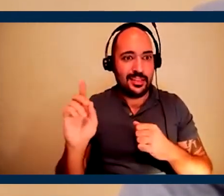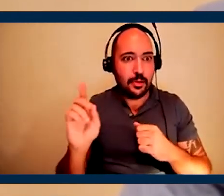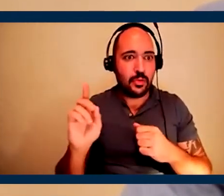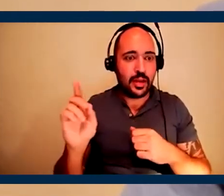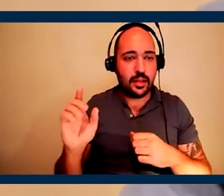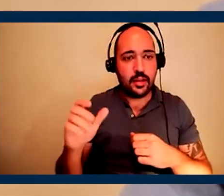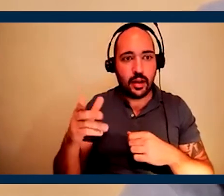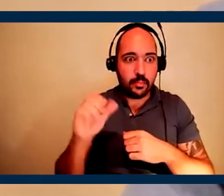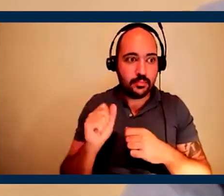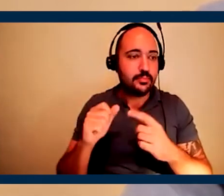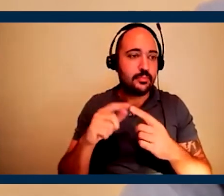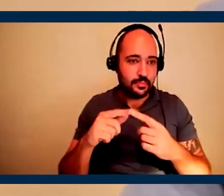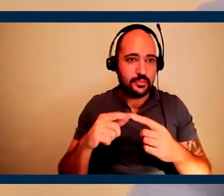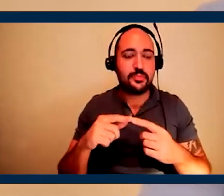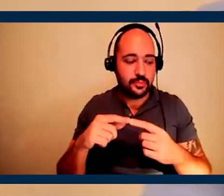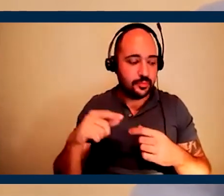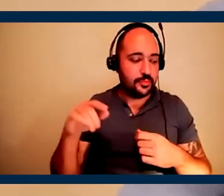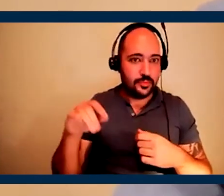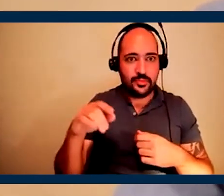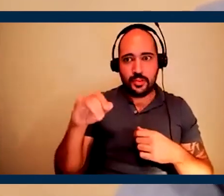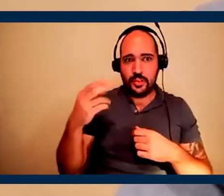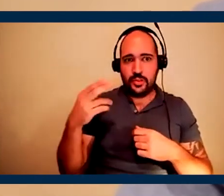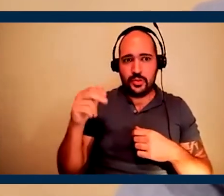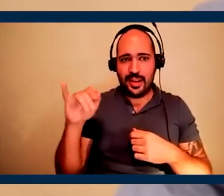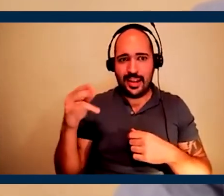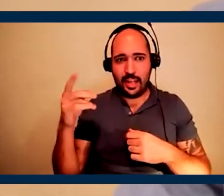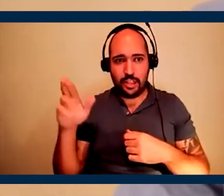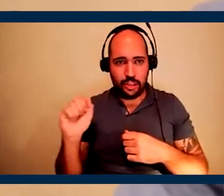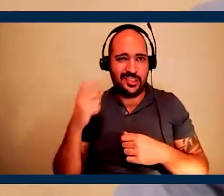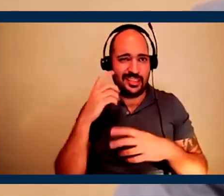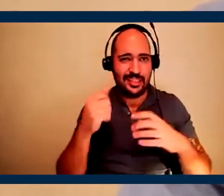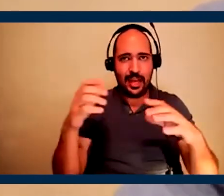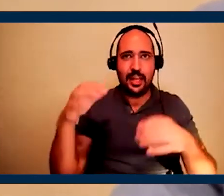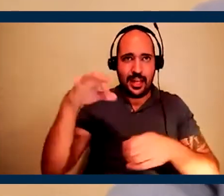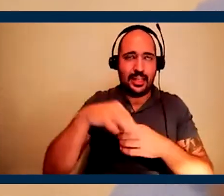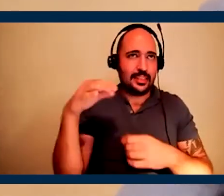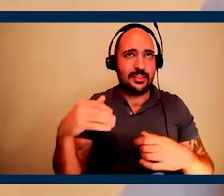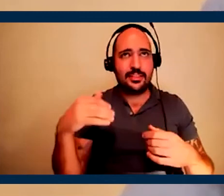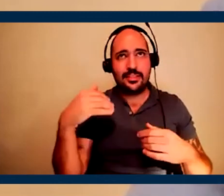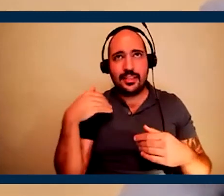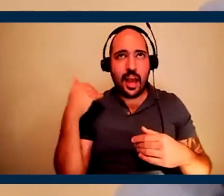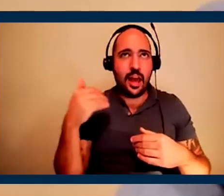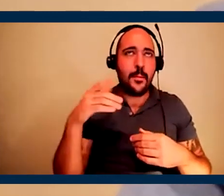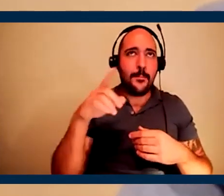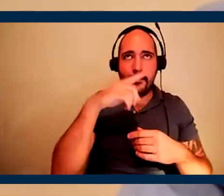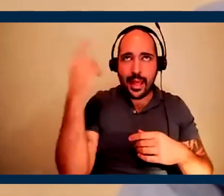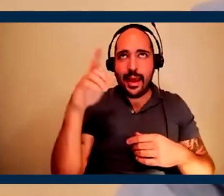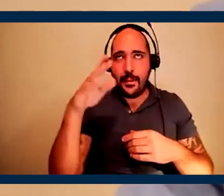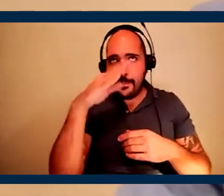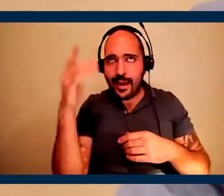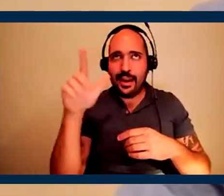clubs, like I just mentioned, Jelani Hendricks just got elected as president of Black Los Angeles Young Democrats, and that's making sure that I am in constant